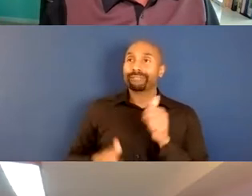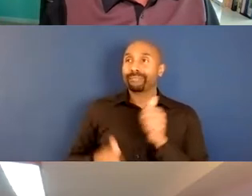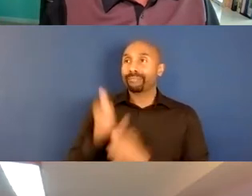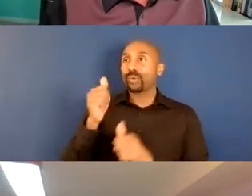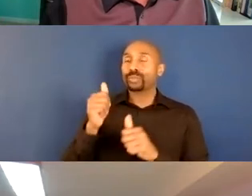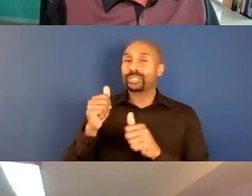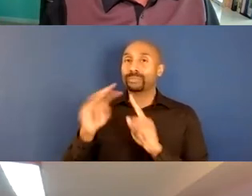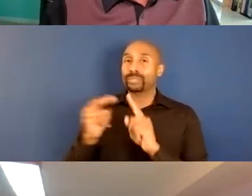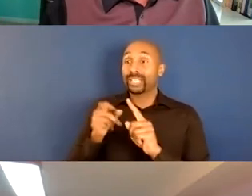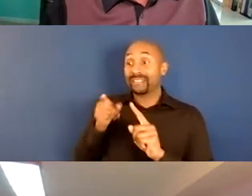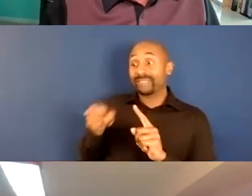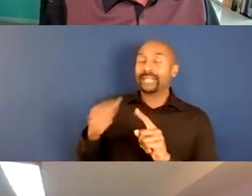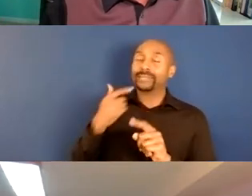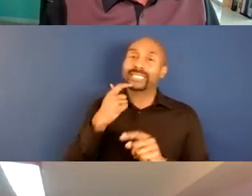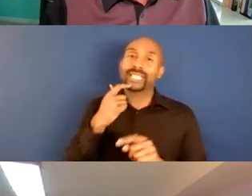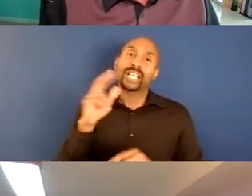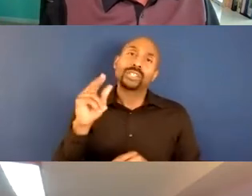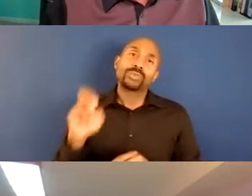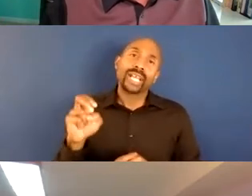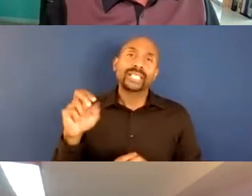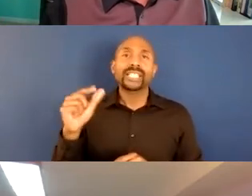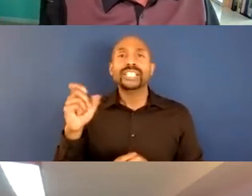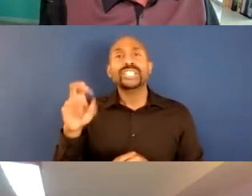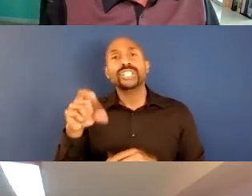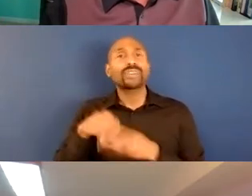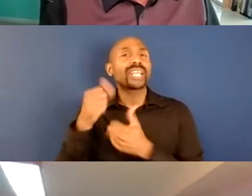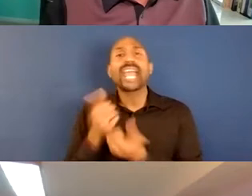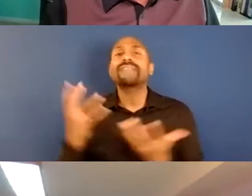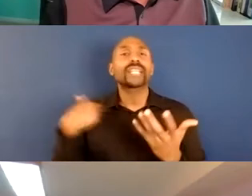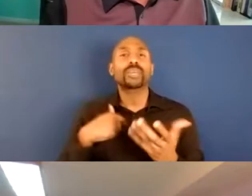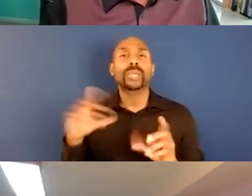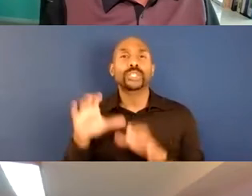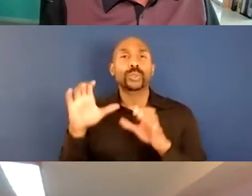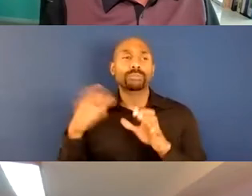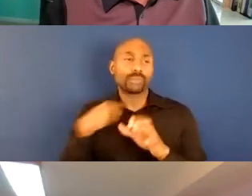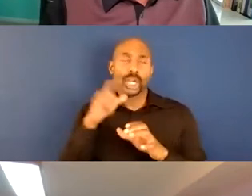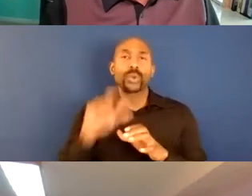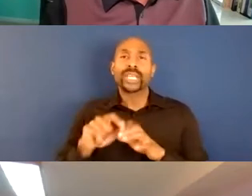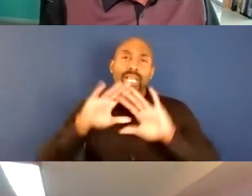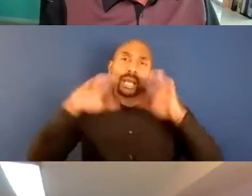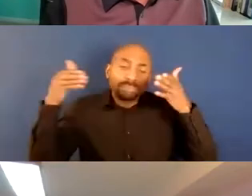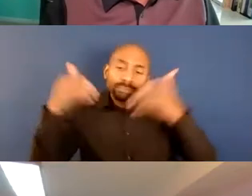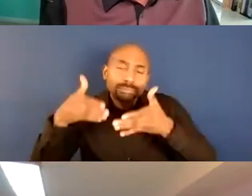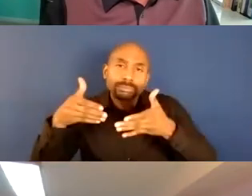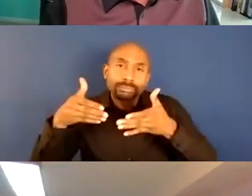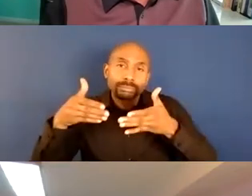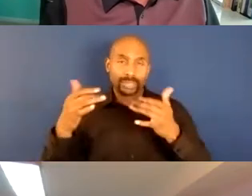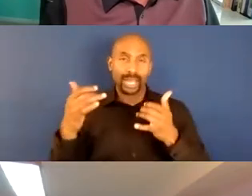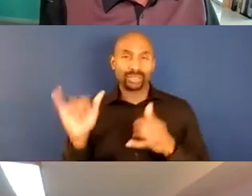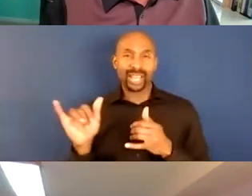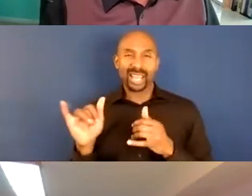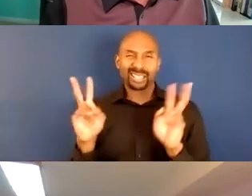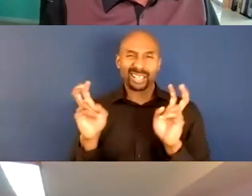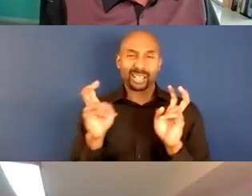do. So we don't need a concentration. And we kind of understand now that's a very colorblind, among other things,